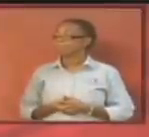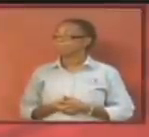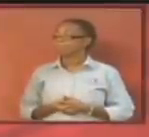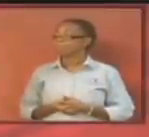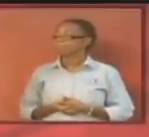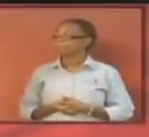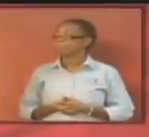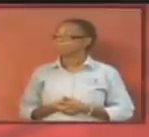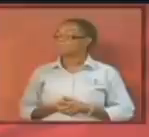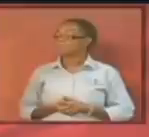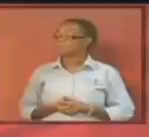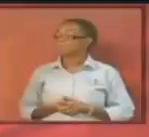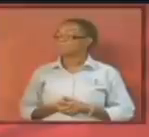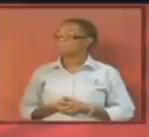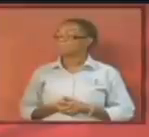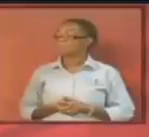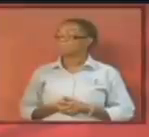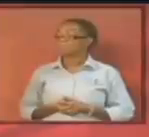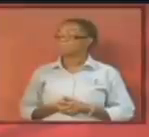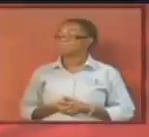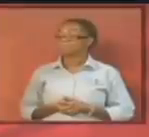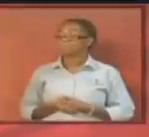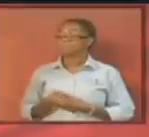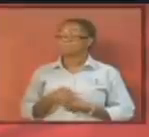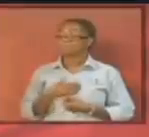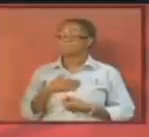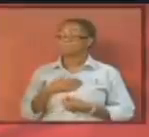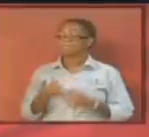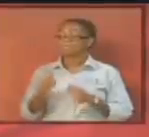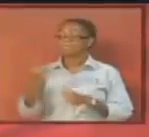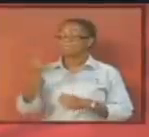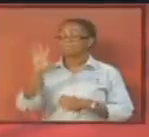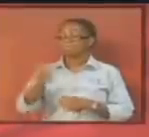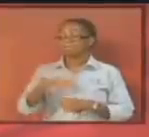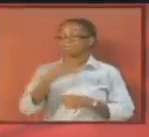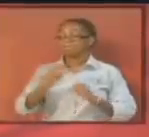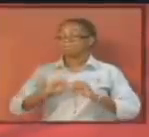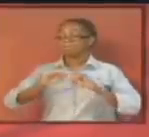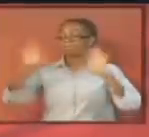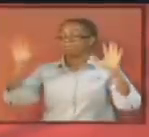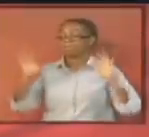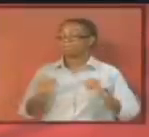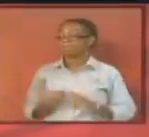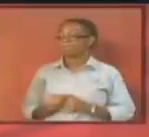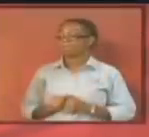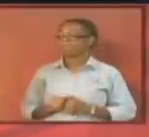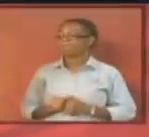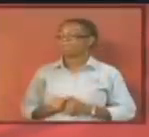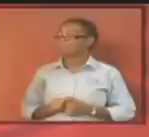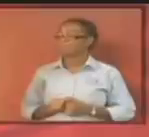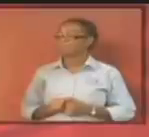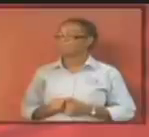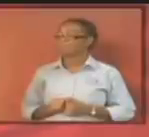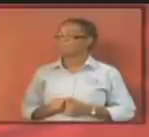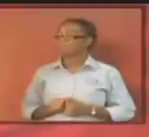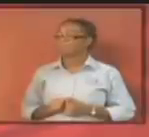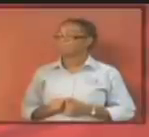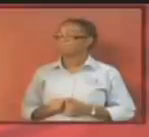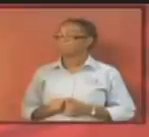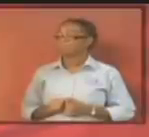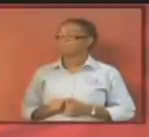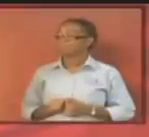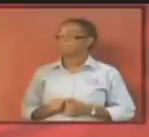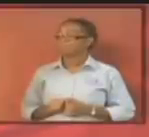all right, so if we can get the second graph that I showed. Right, so this sort of, when